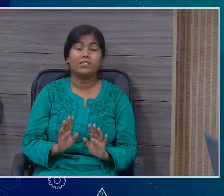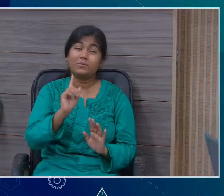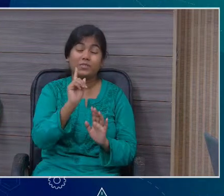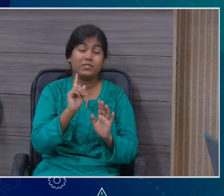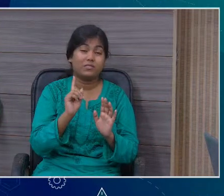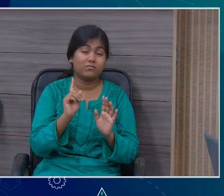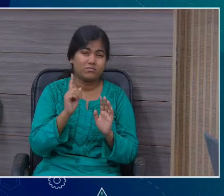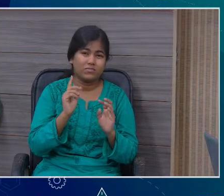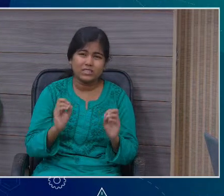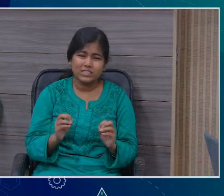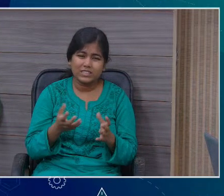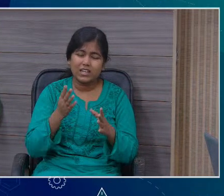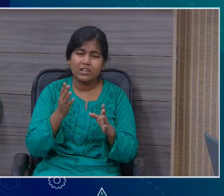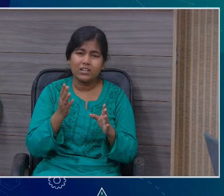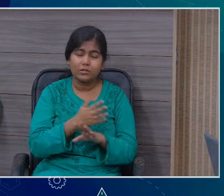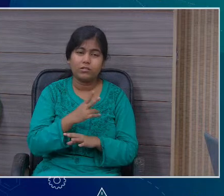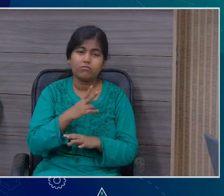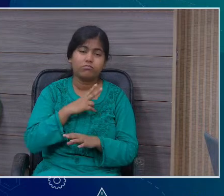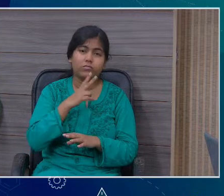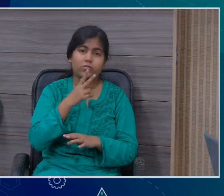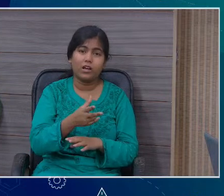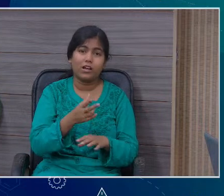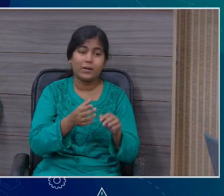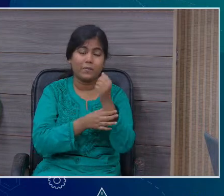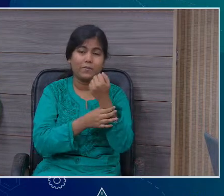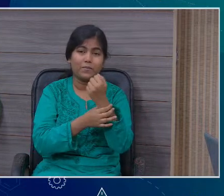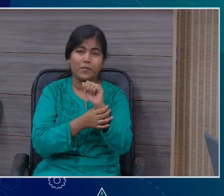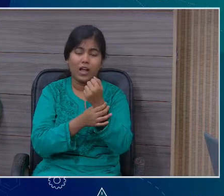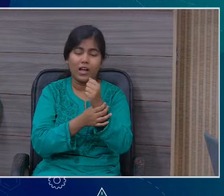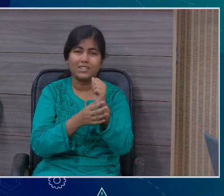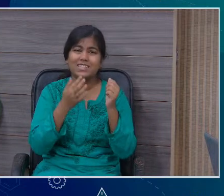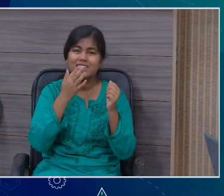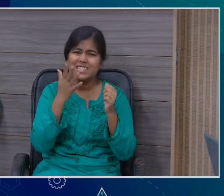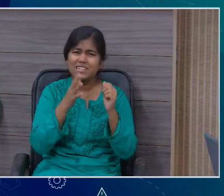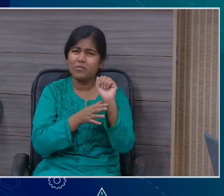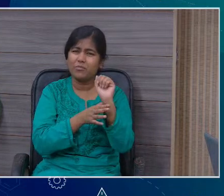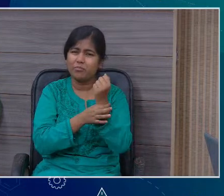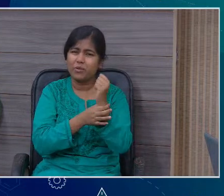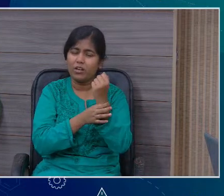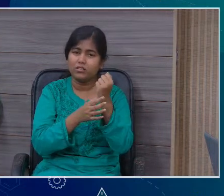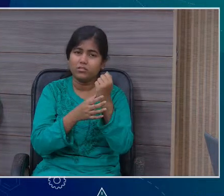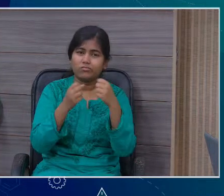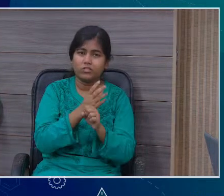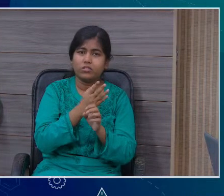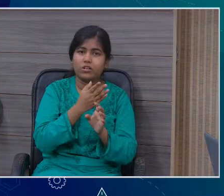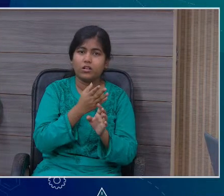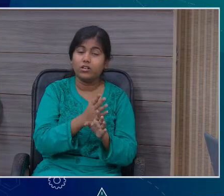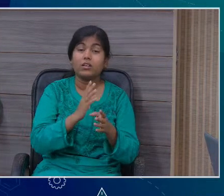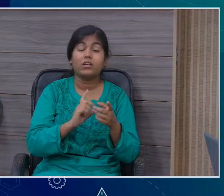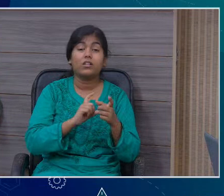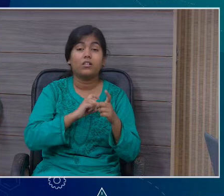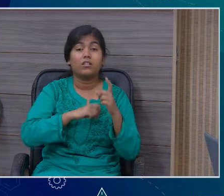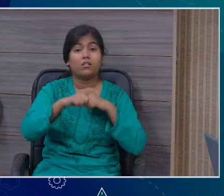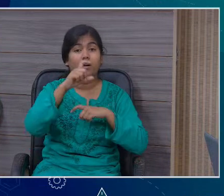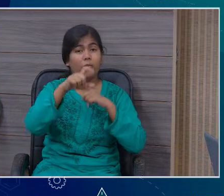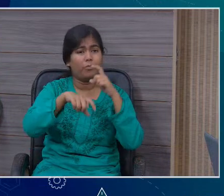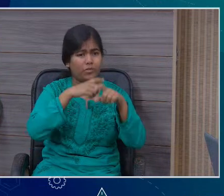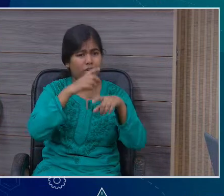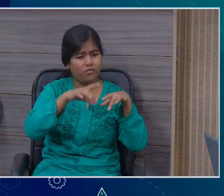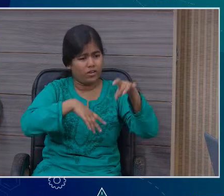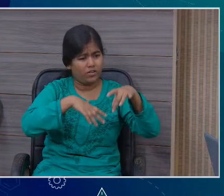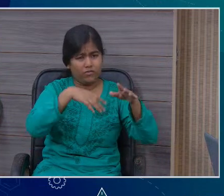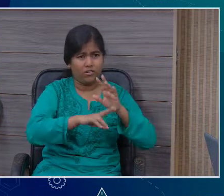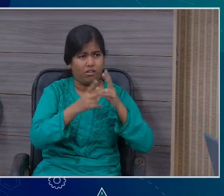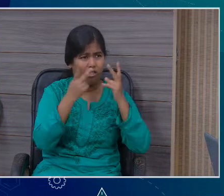I showed them the bangles, because the glass bangle industry, it is not a thing that we can see in towns, in urban